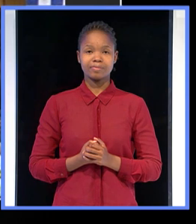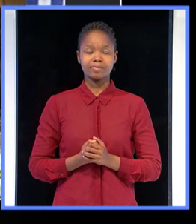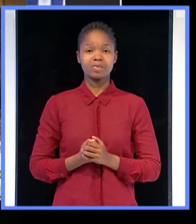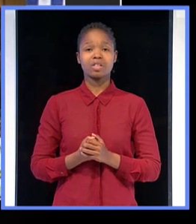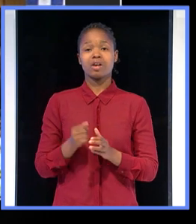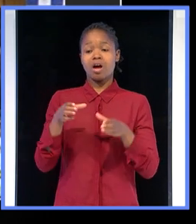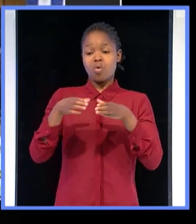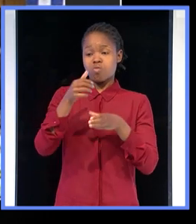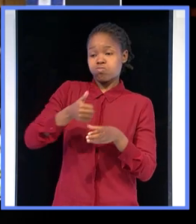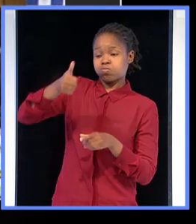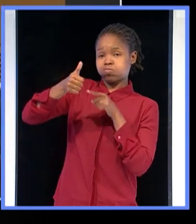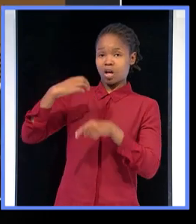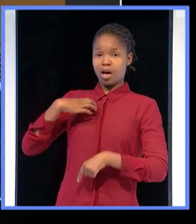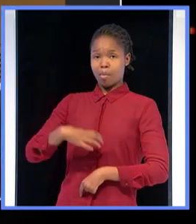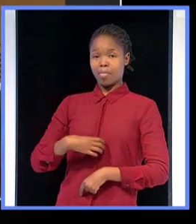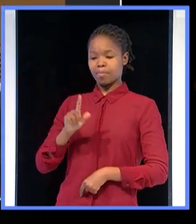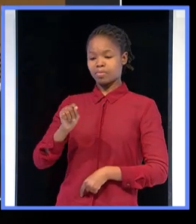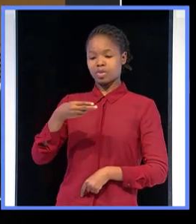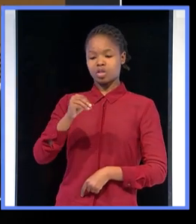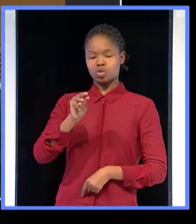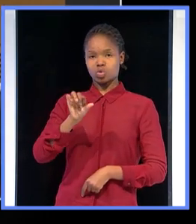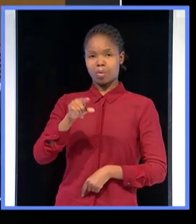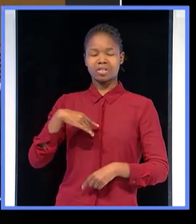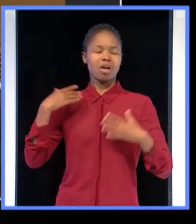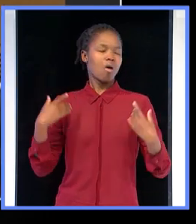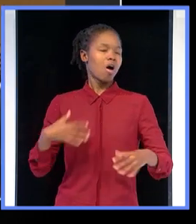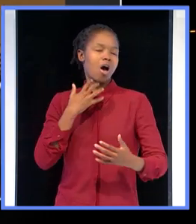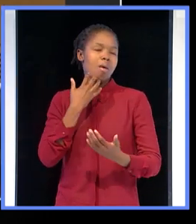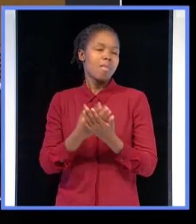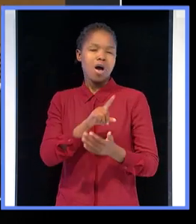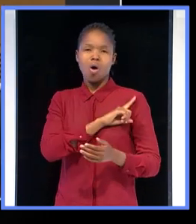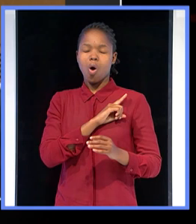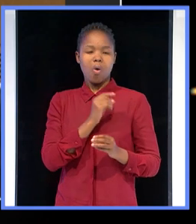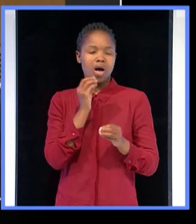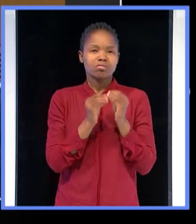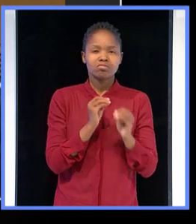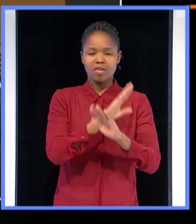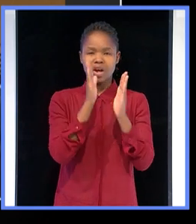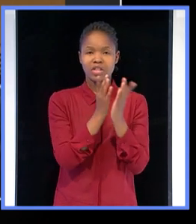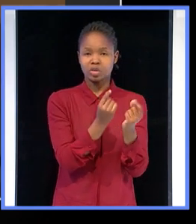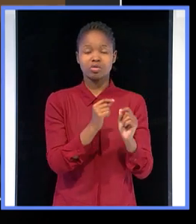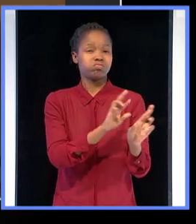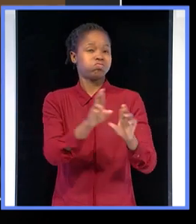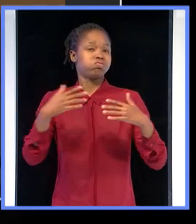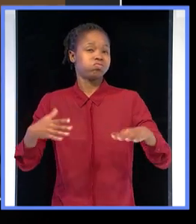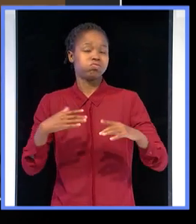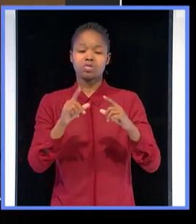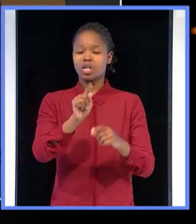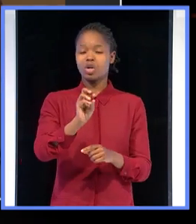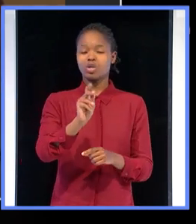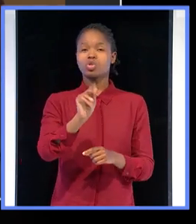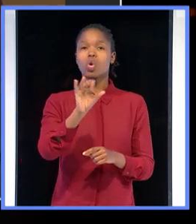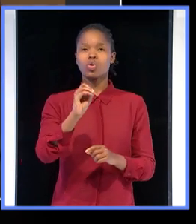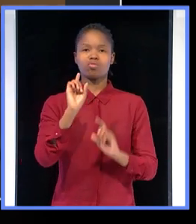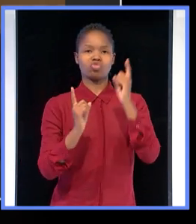International Olympic Committee President Thomas Bach said that he has never seen an Olympic city so ready as Tokyo. All the newly built